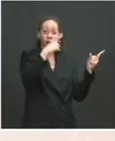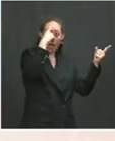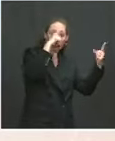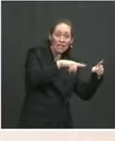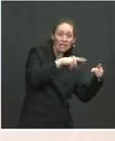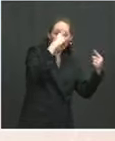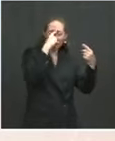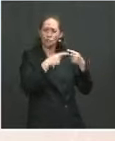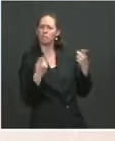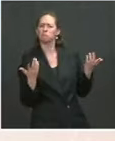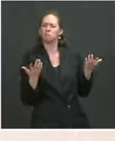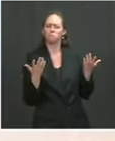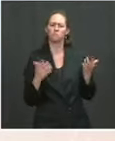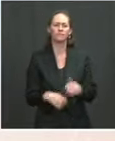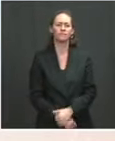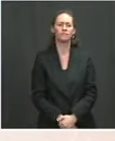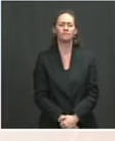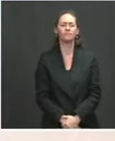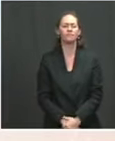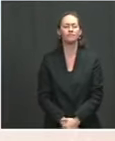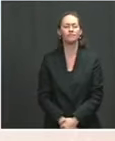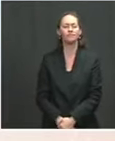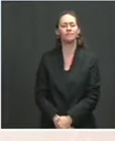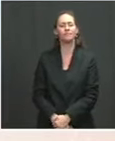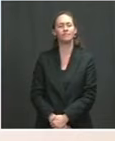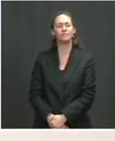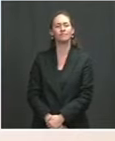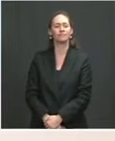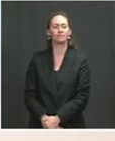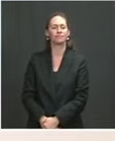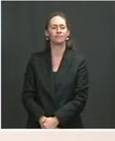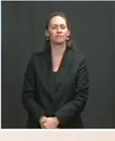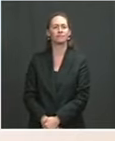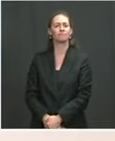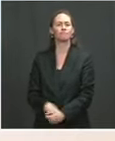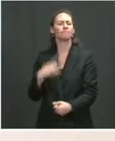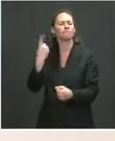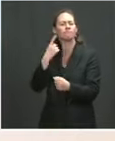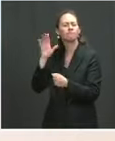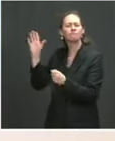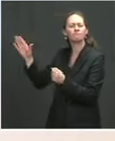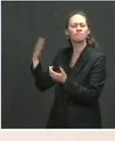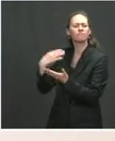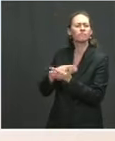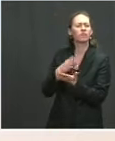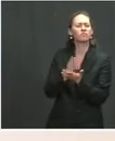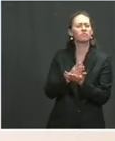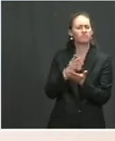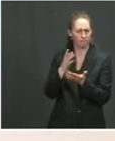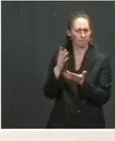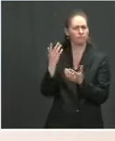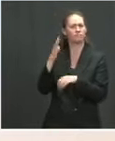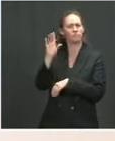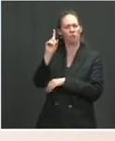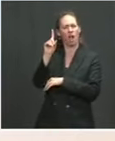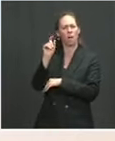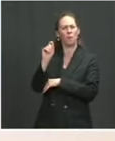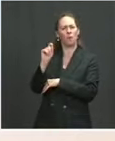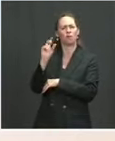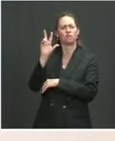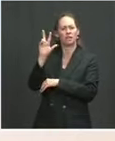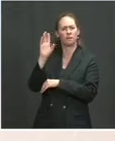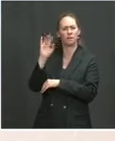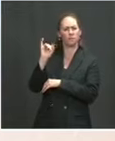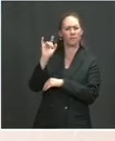president's budget blueprint, there's only about $1.3 billion dedicated to bolstering cybersecurity. Mm-hmm. Given what we've seen over the last